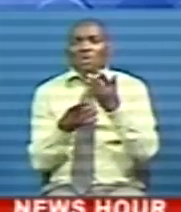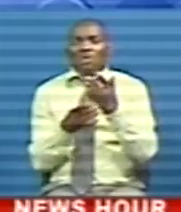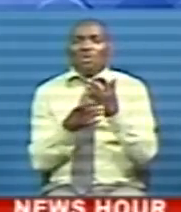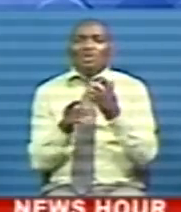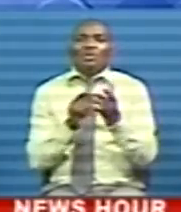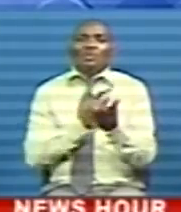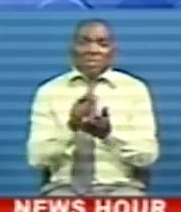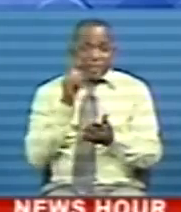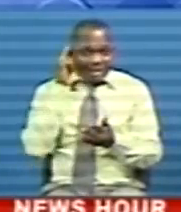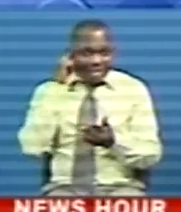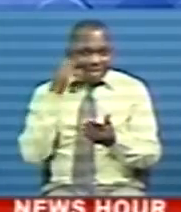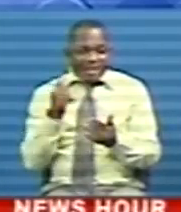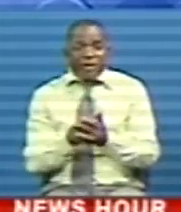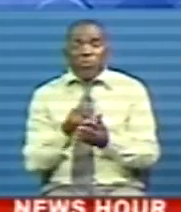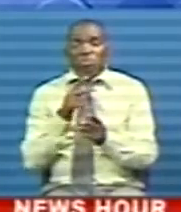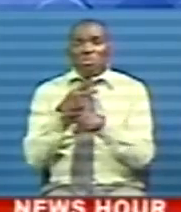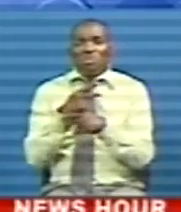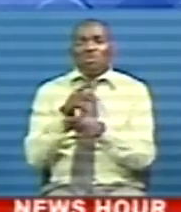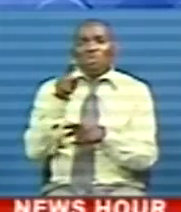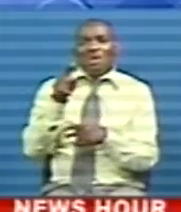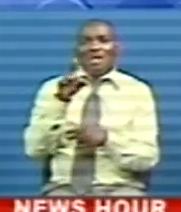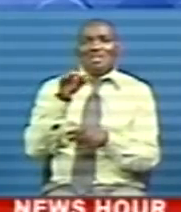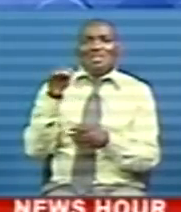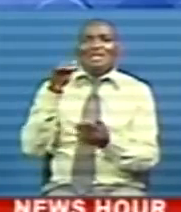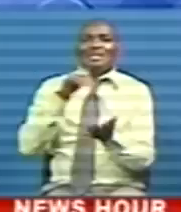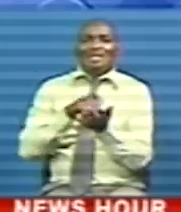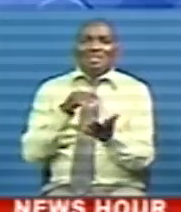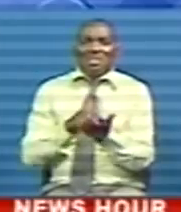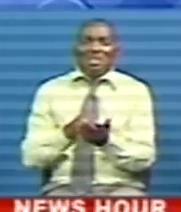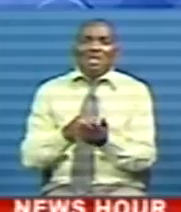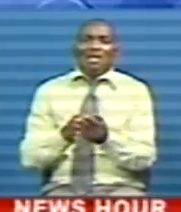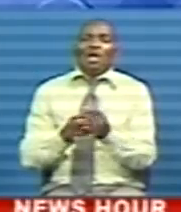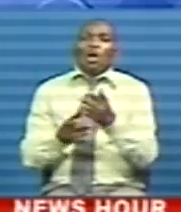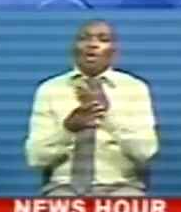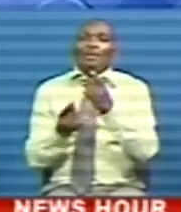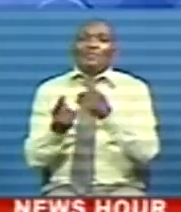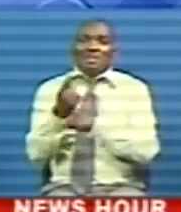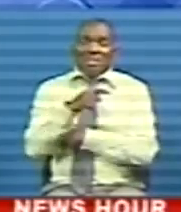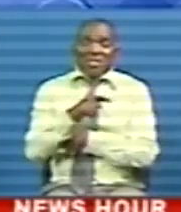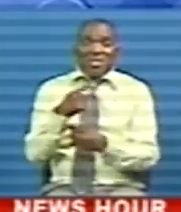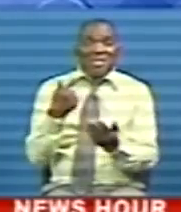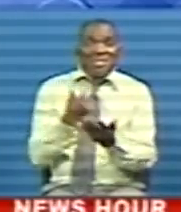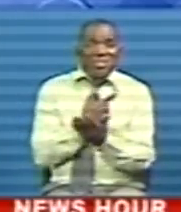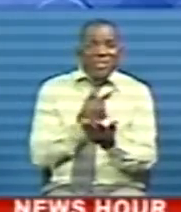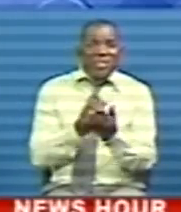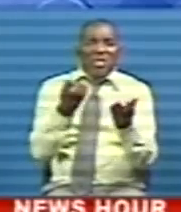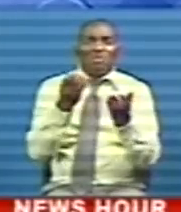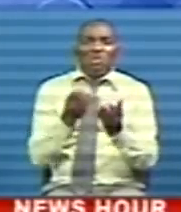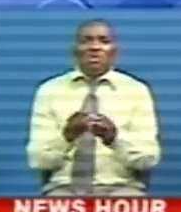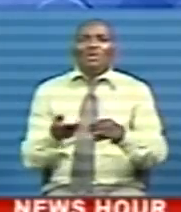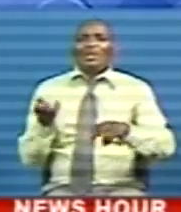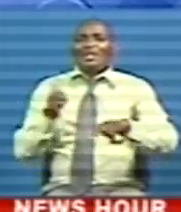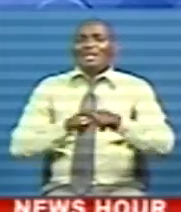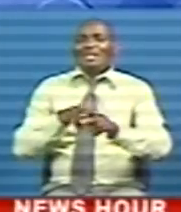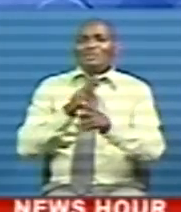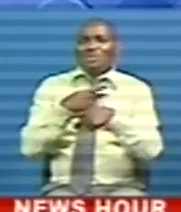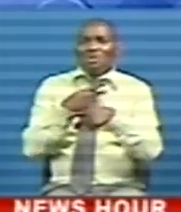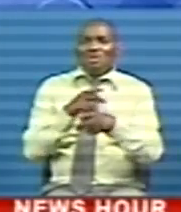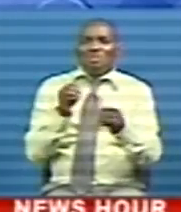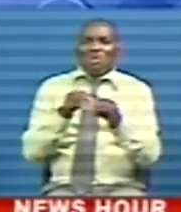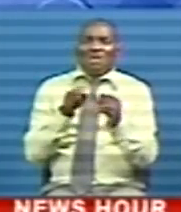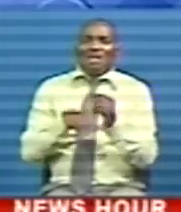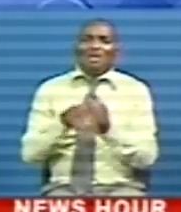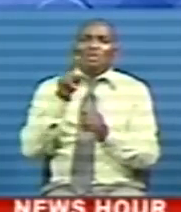Town. Currently producing 180,000 barrels of oil per day, the country is seeking to increase production to